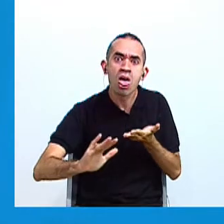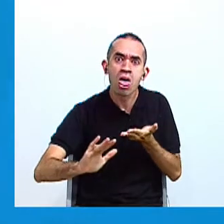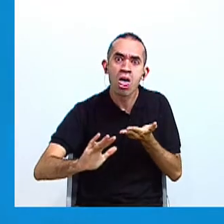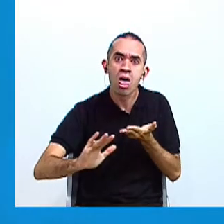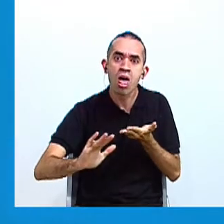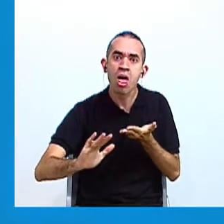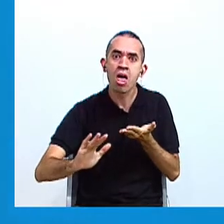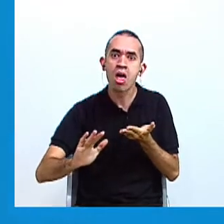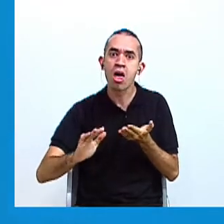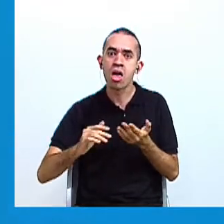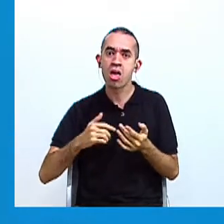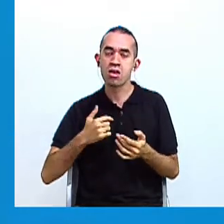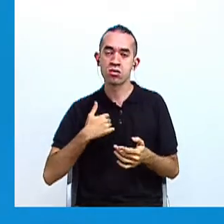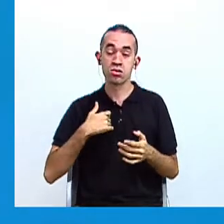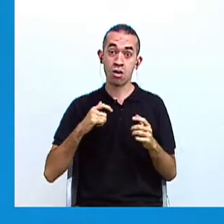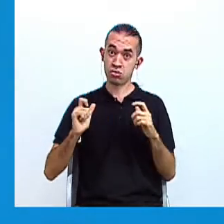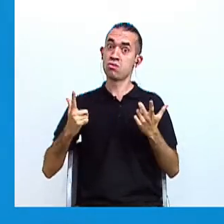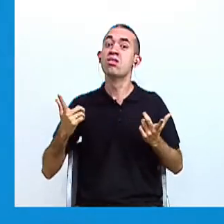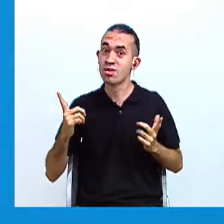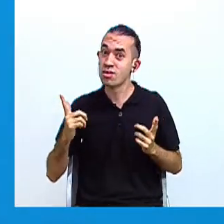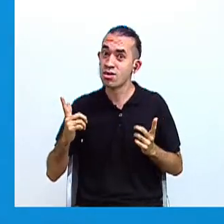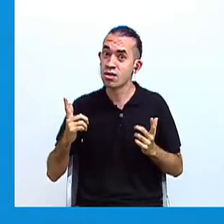yet I'm one of the lucky ones.